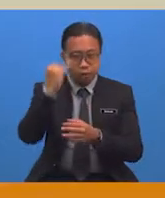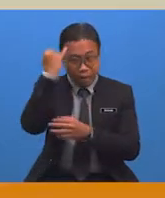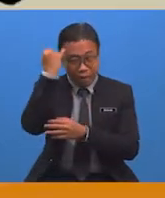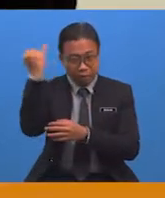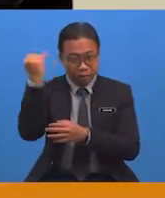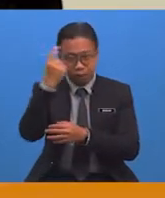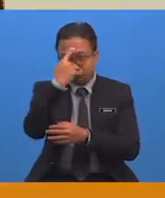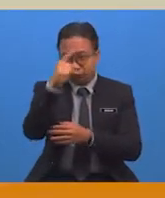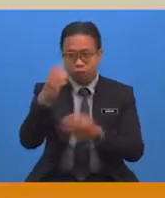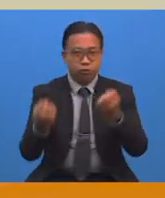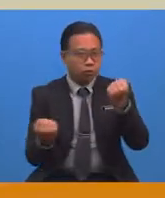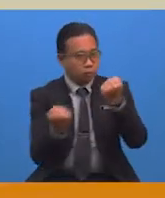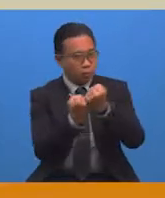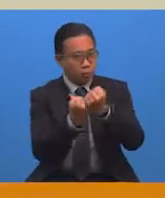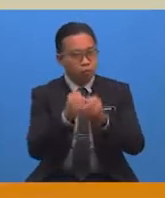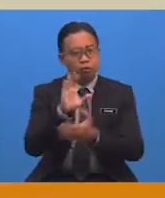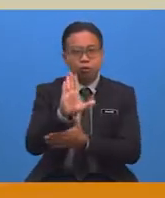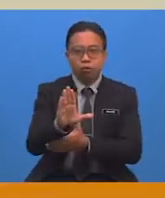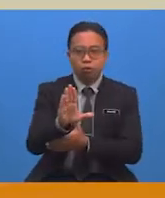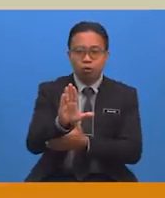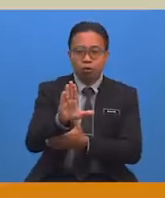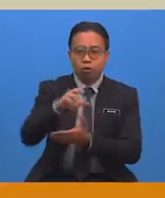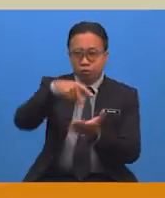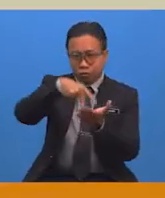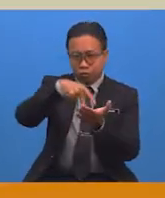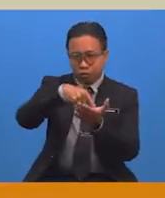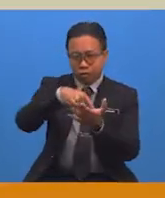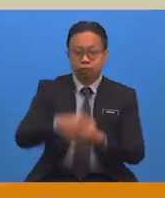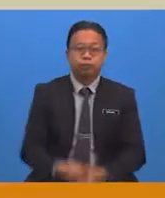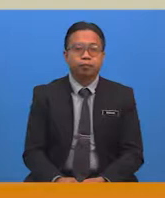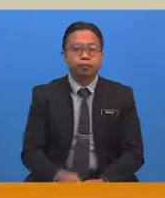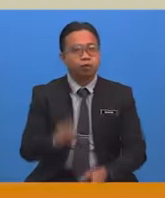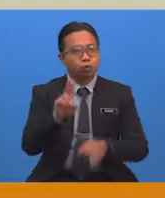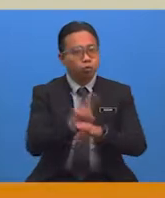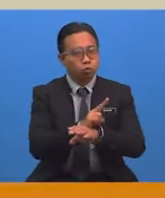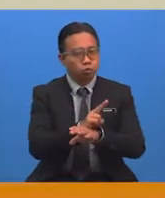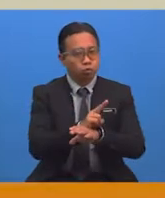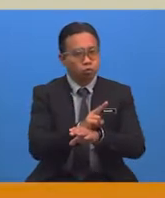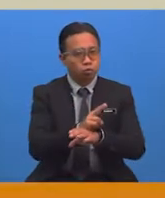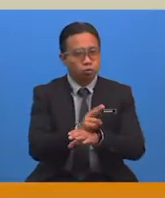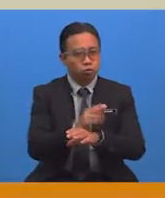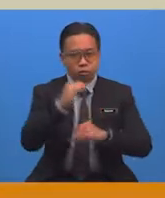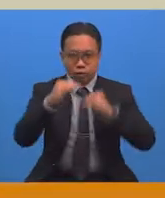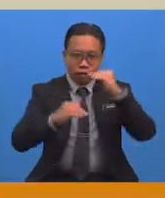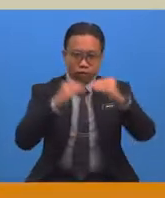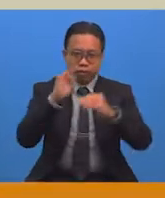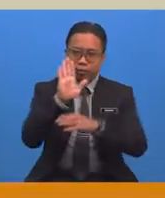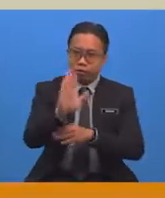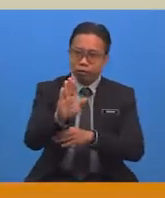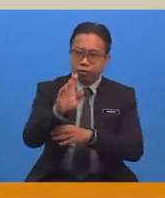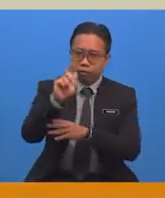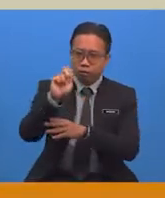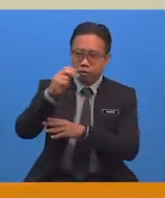to support your stand. The main ideas will be used to develop your thesis